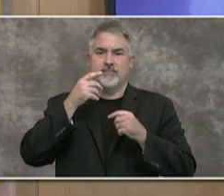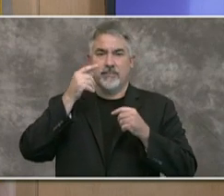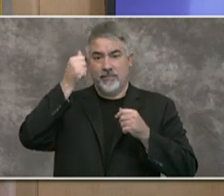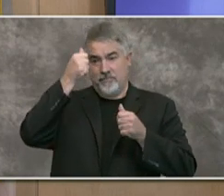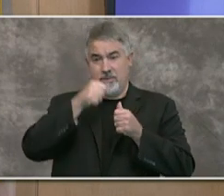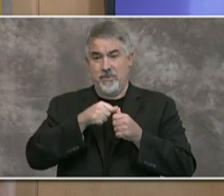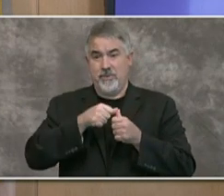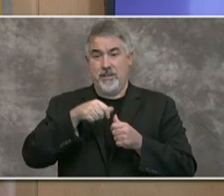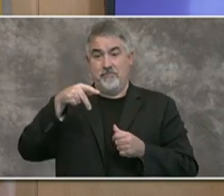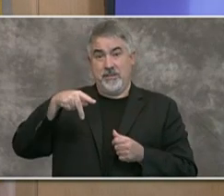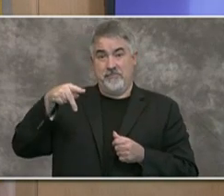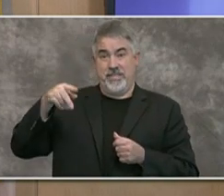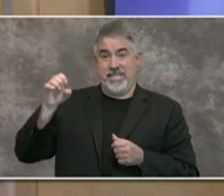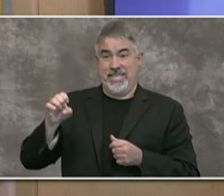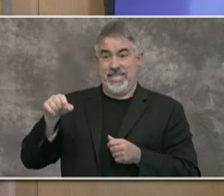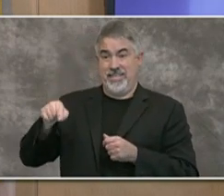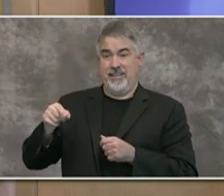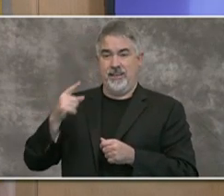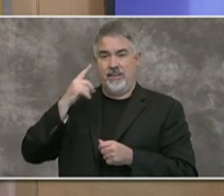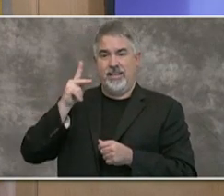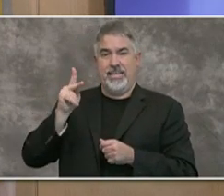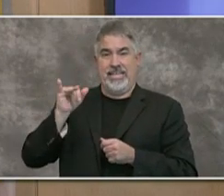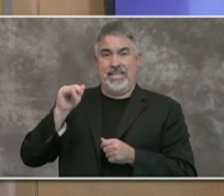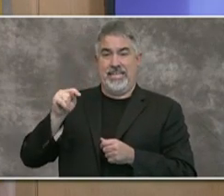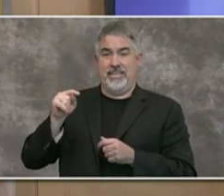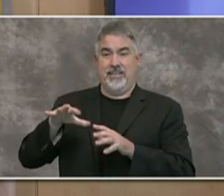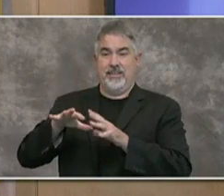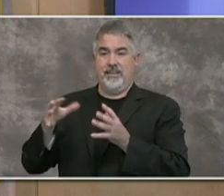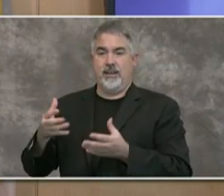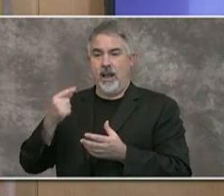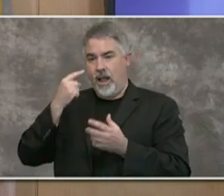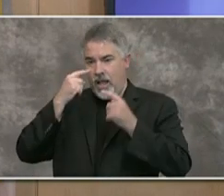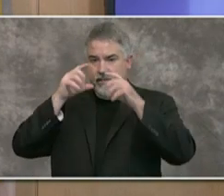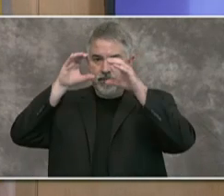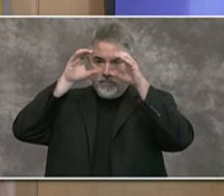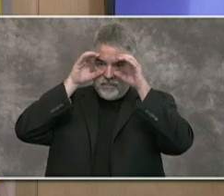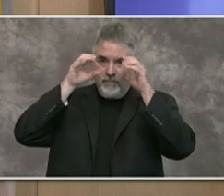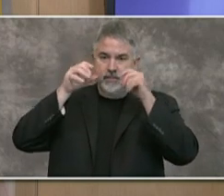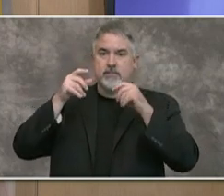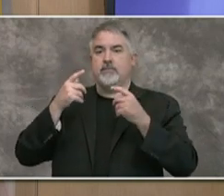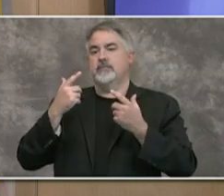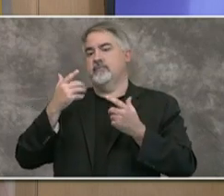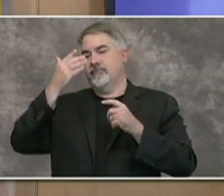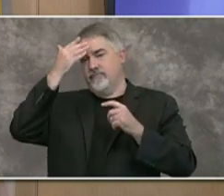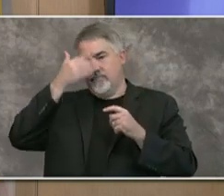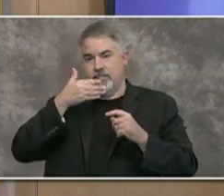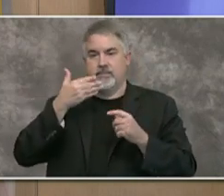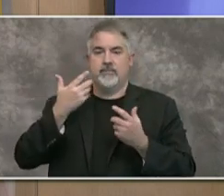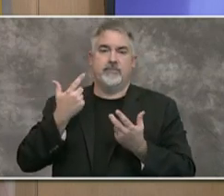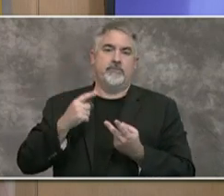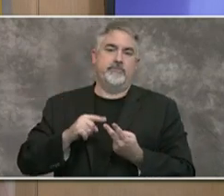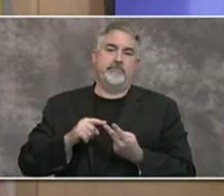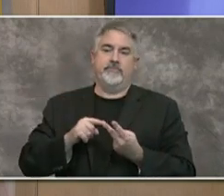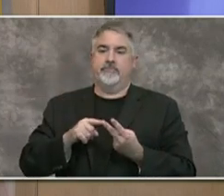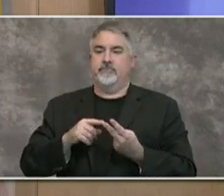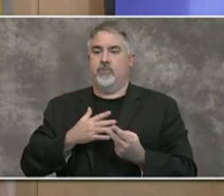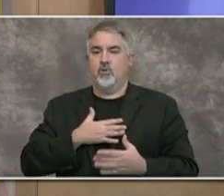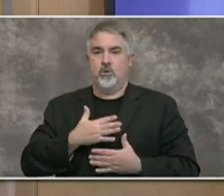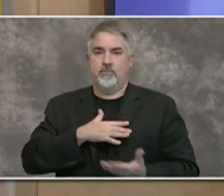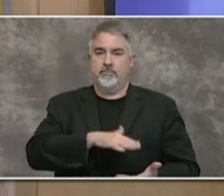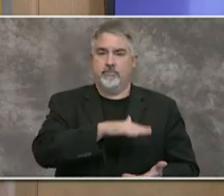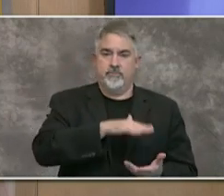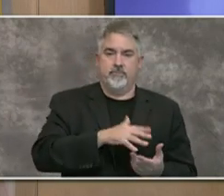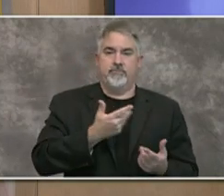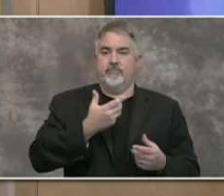kit involves protection for the eyes, whether it be goggles or a face shield, protection for the respiratory system, which is a